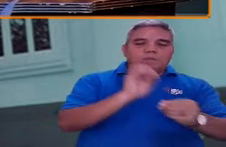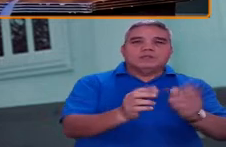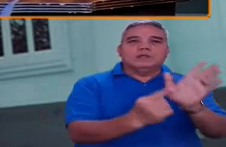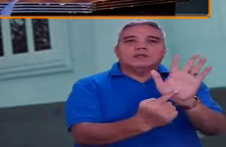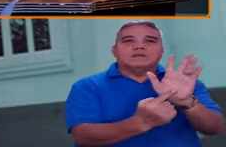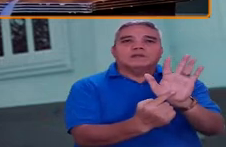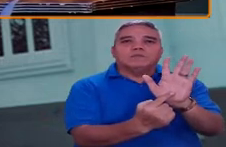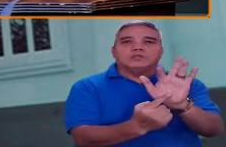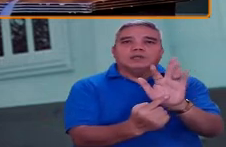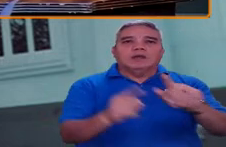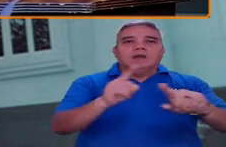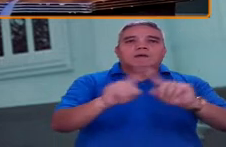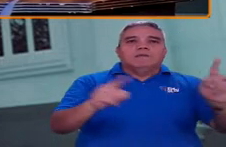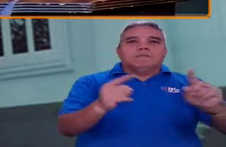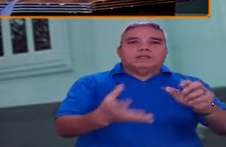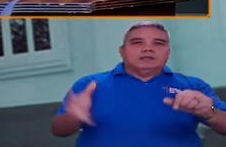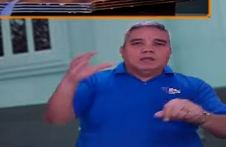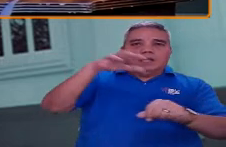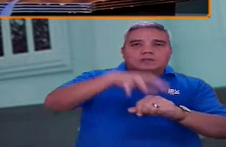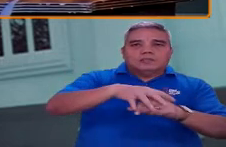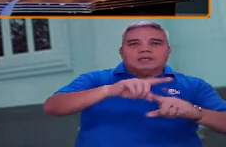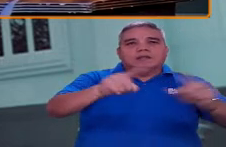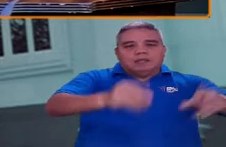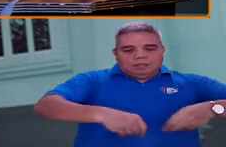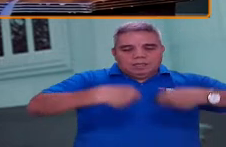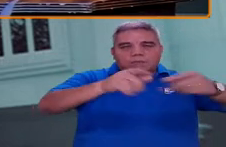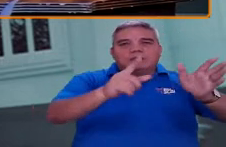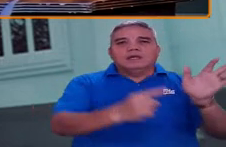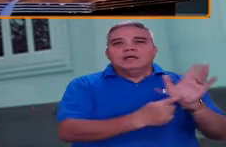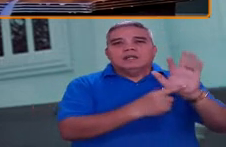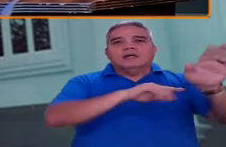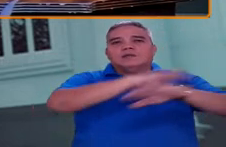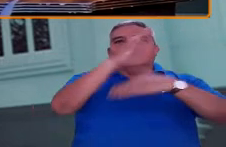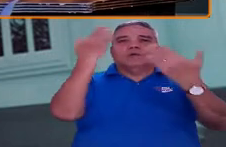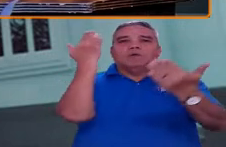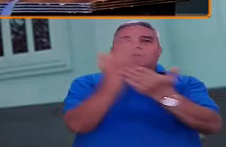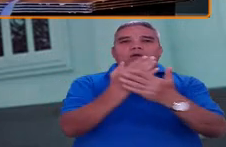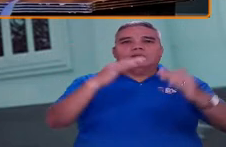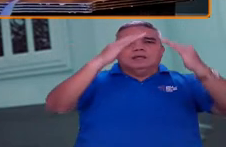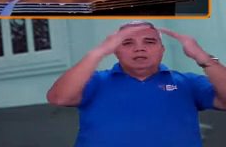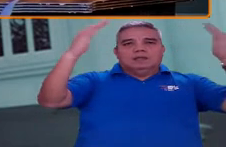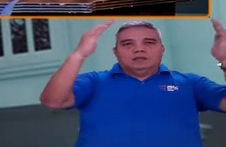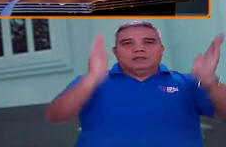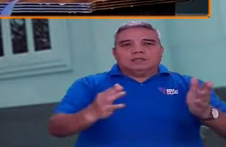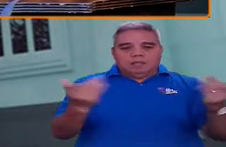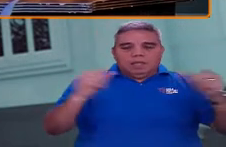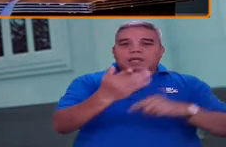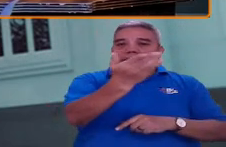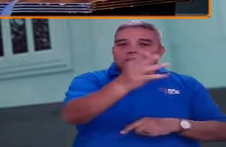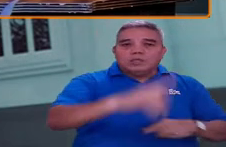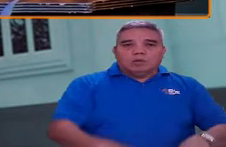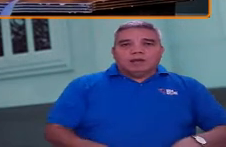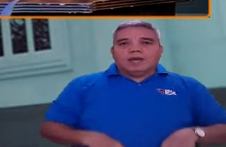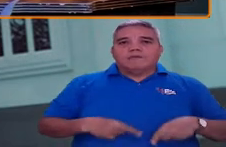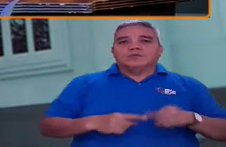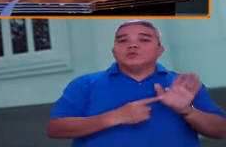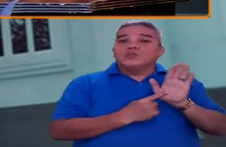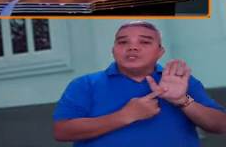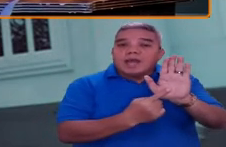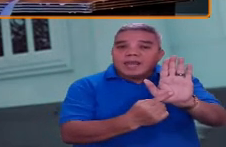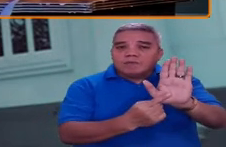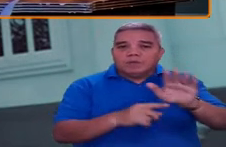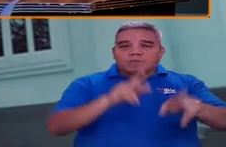under the bushel, but at a candlestick, and it giveth light unto all that are in the house. Let your light so shine before